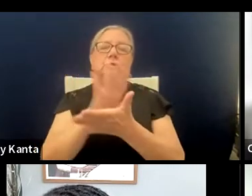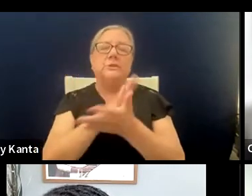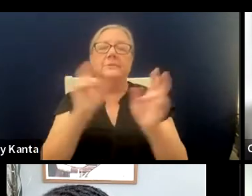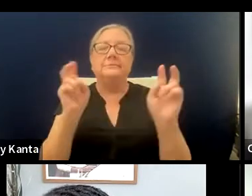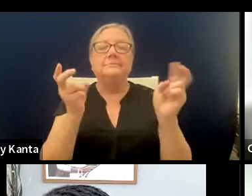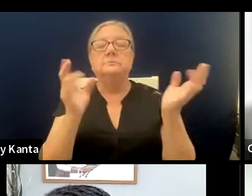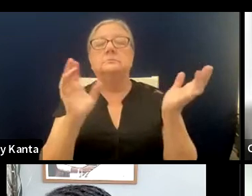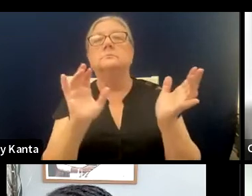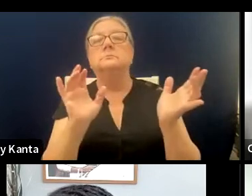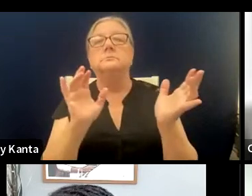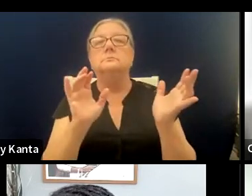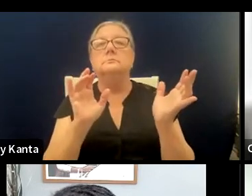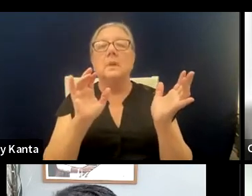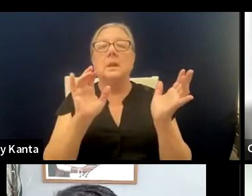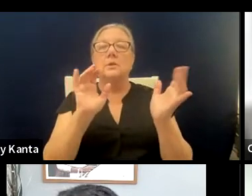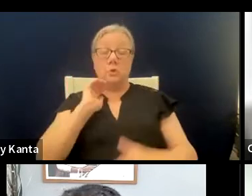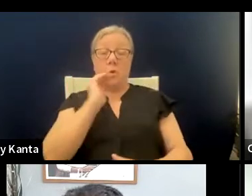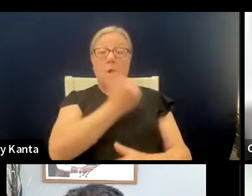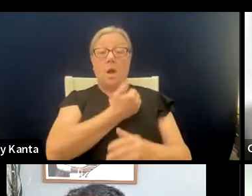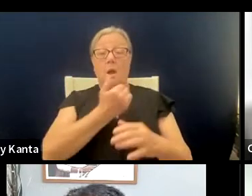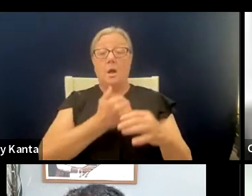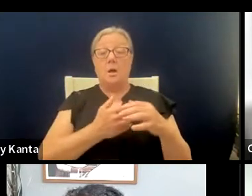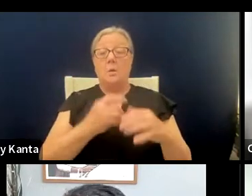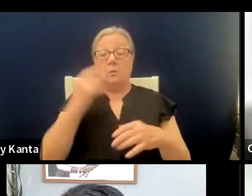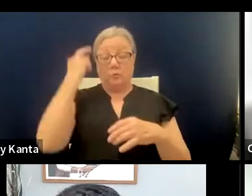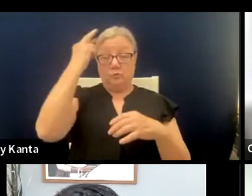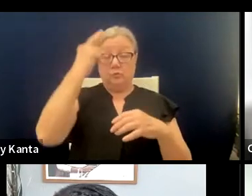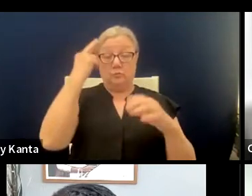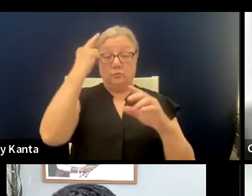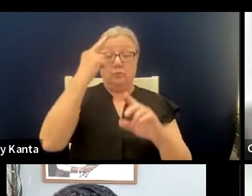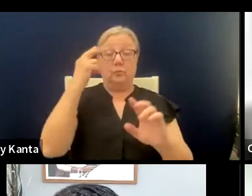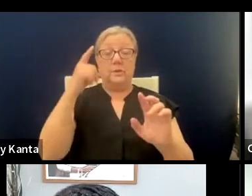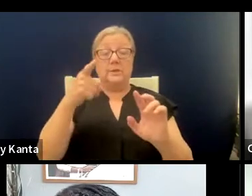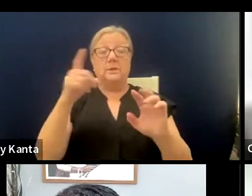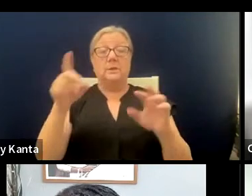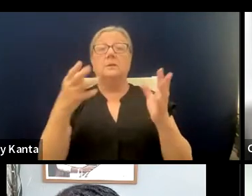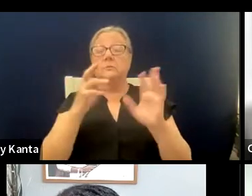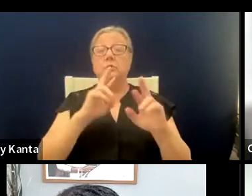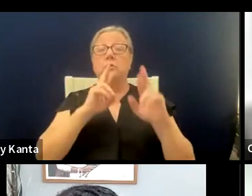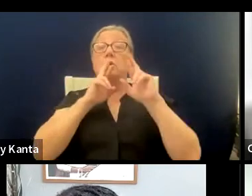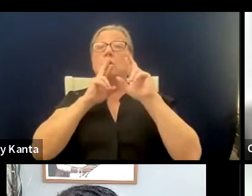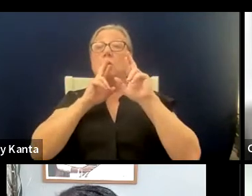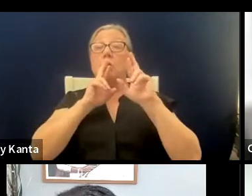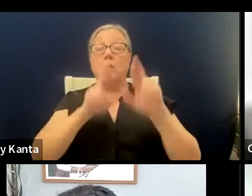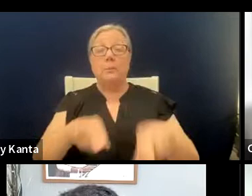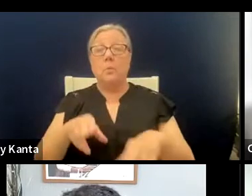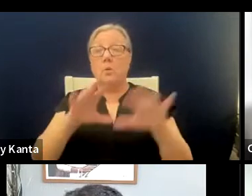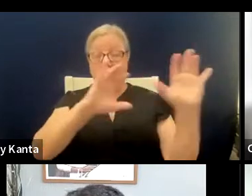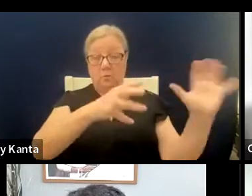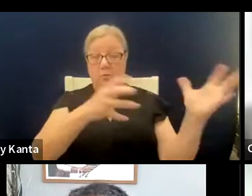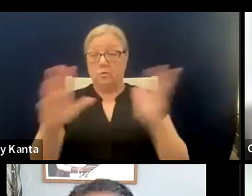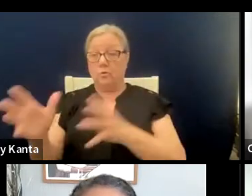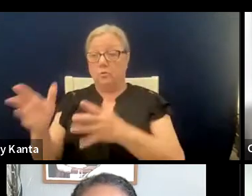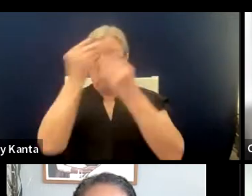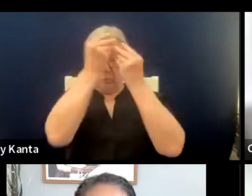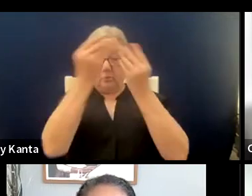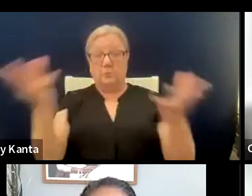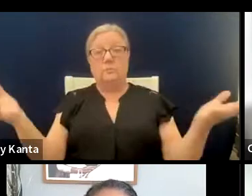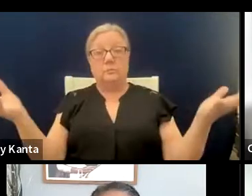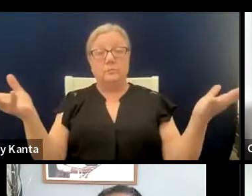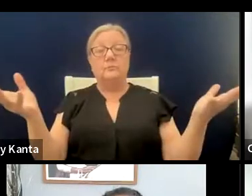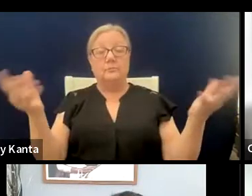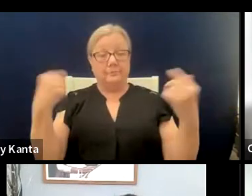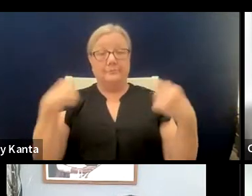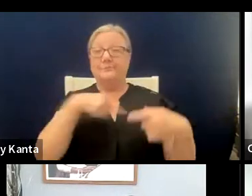intent has been to report out back to this group along those lines. And that's still the